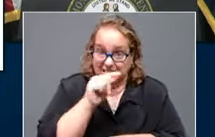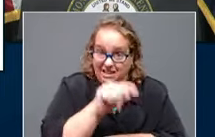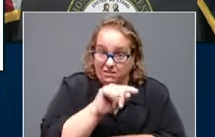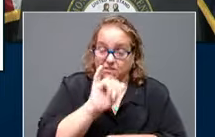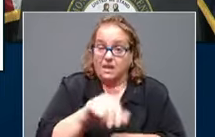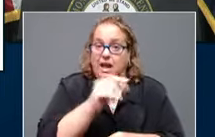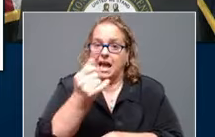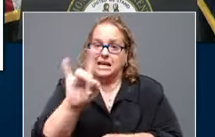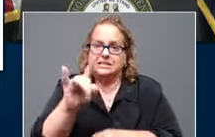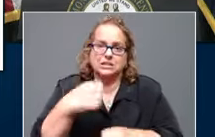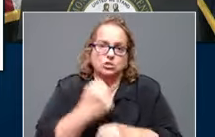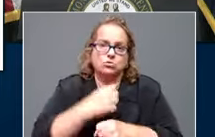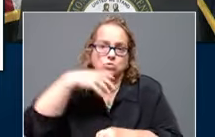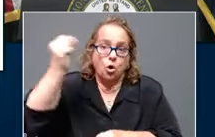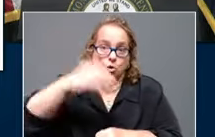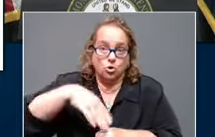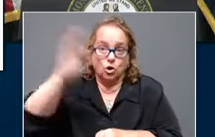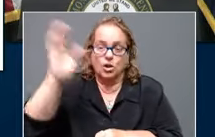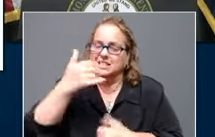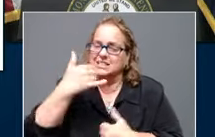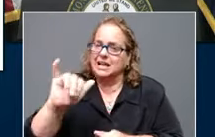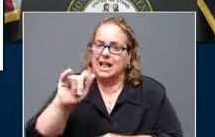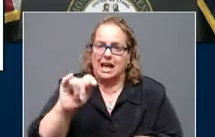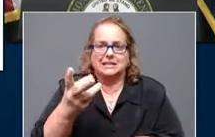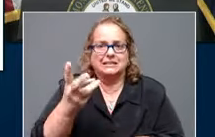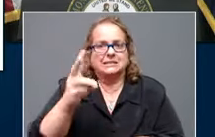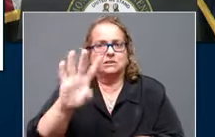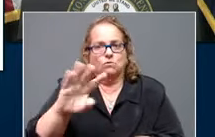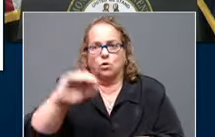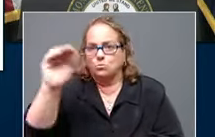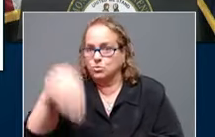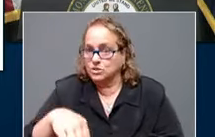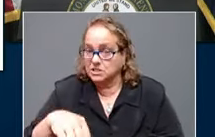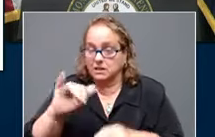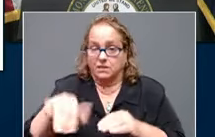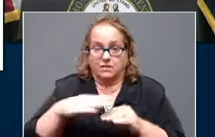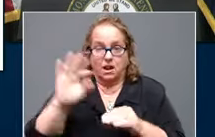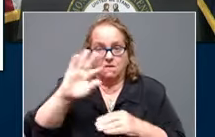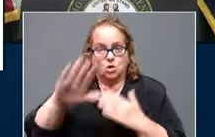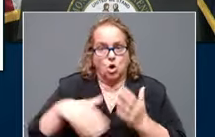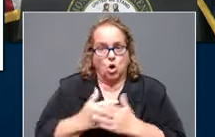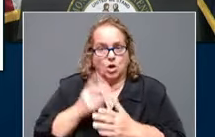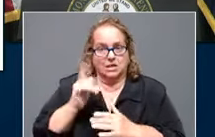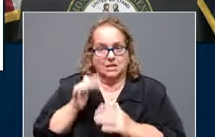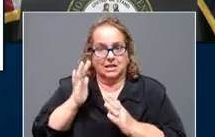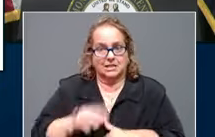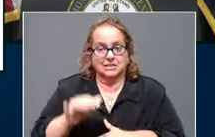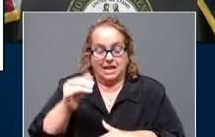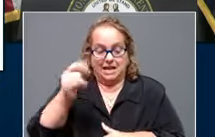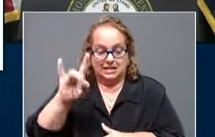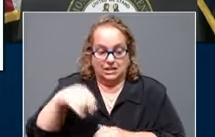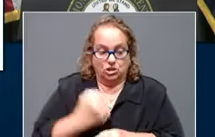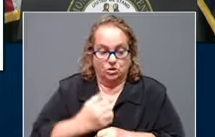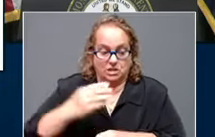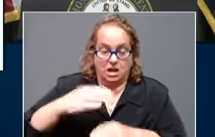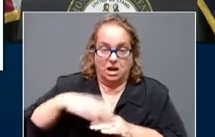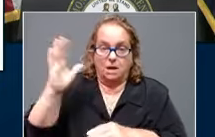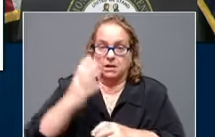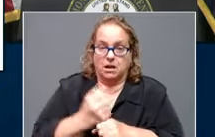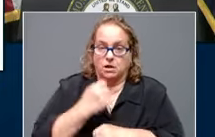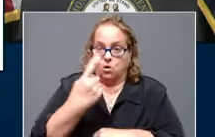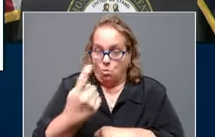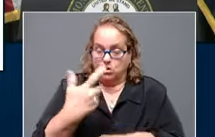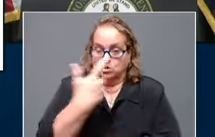people's arms. This is how we've judged from the beginning. It's how we're going to continue to. This lets us know that